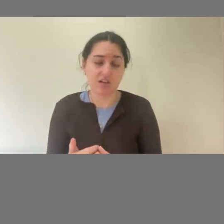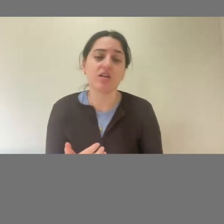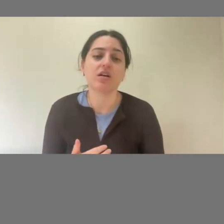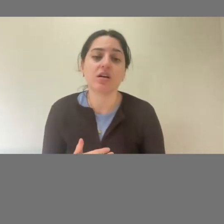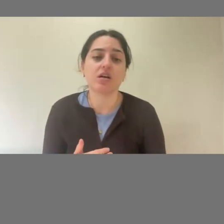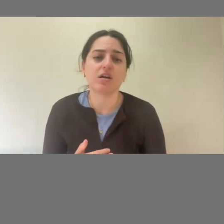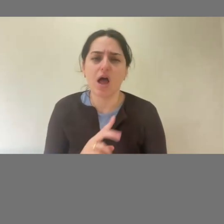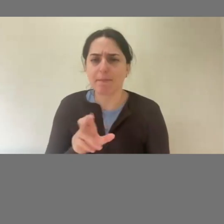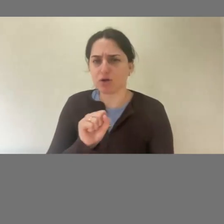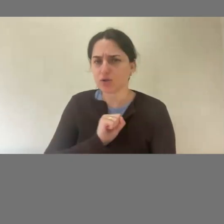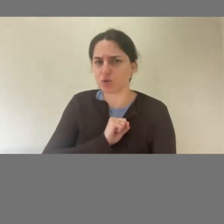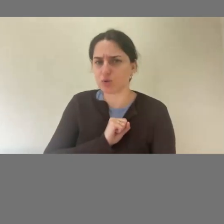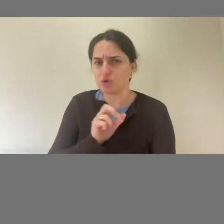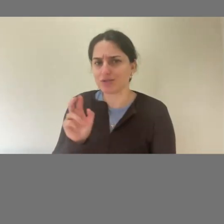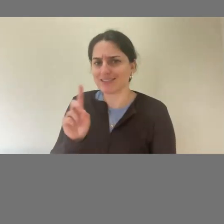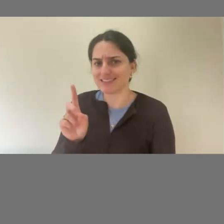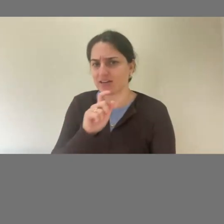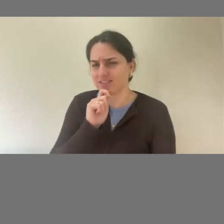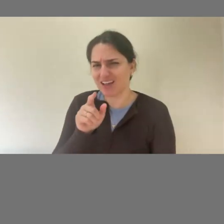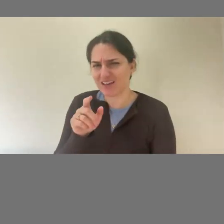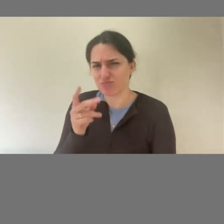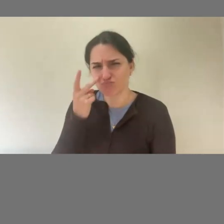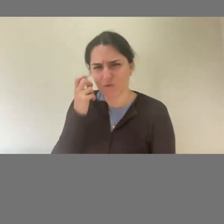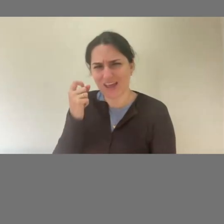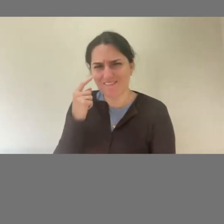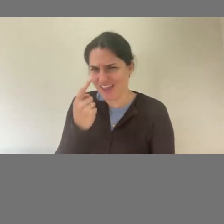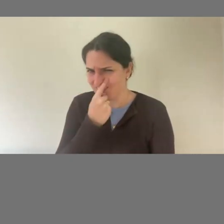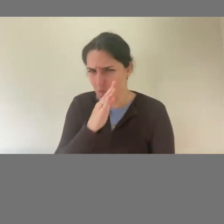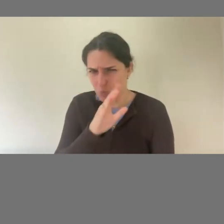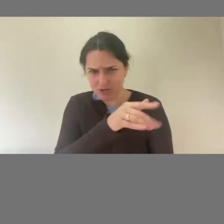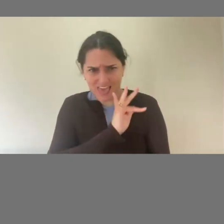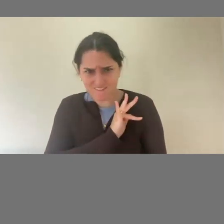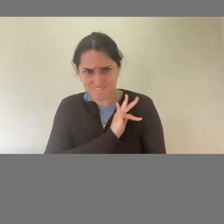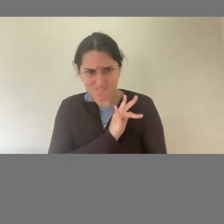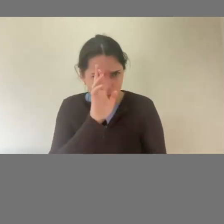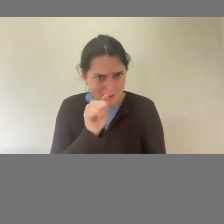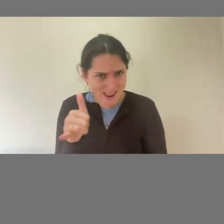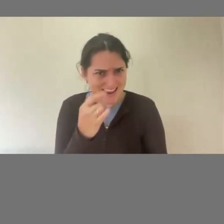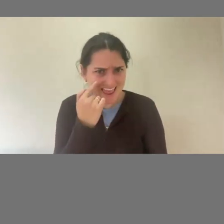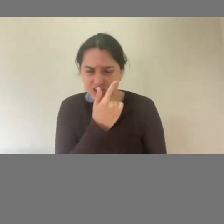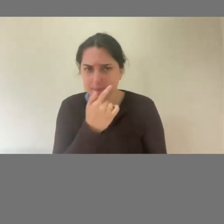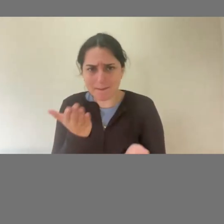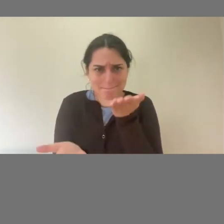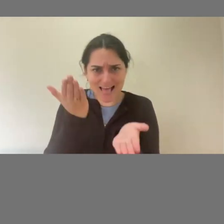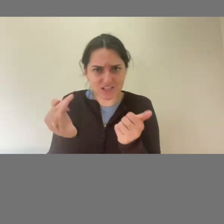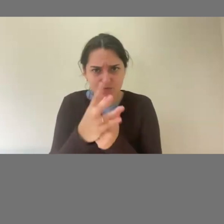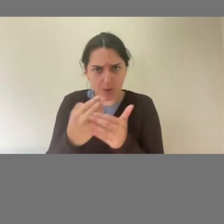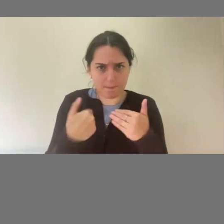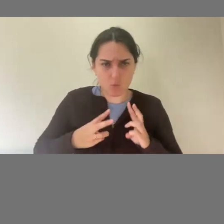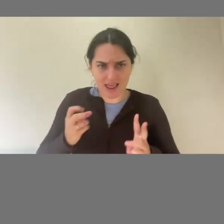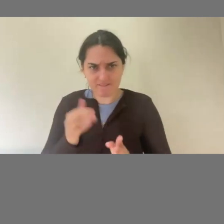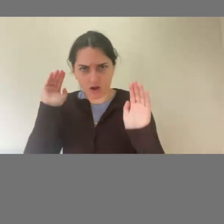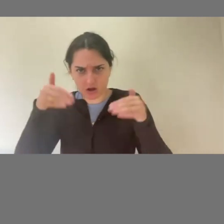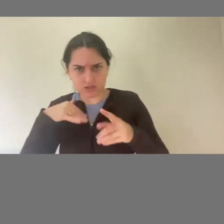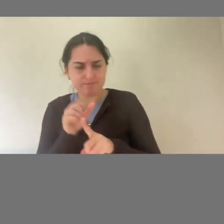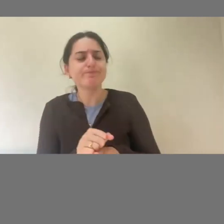I'm not sure if there's any evidence of that in the review. Louise, do you recall anything? There wasn't